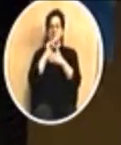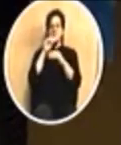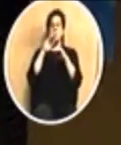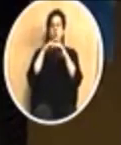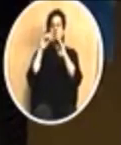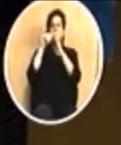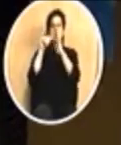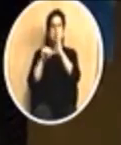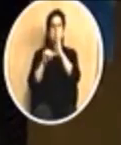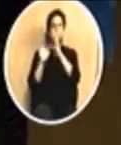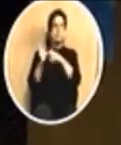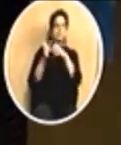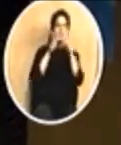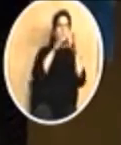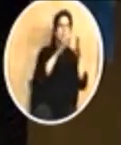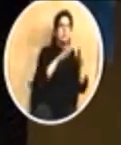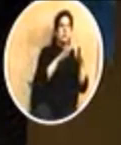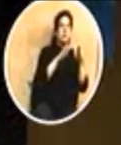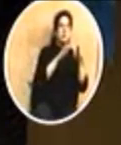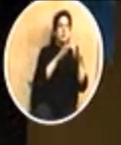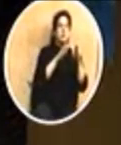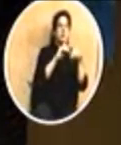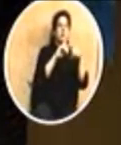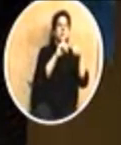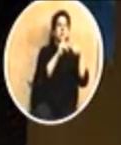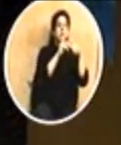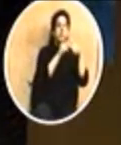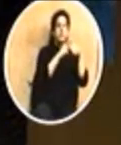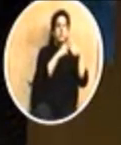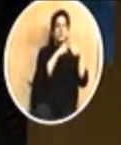agenda. Now, let me tell you the first thing,